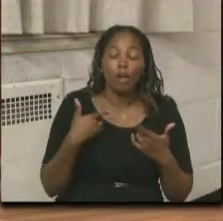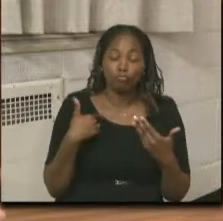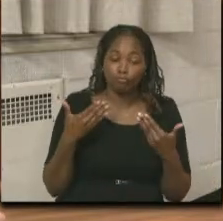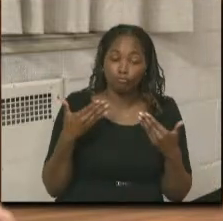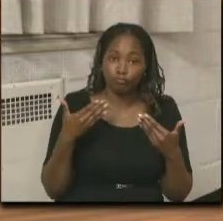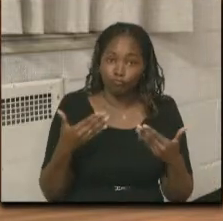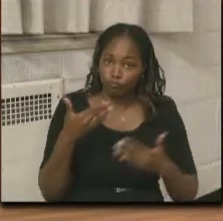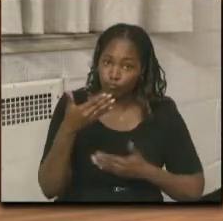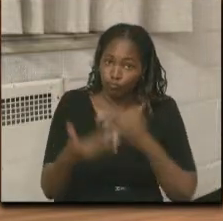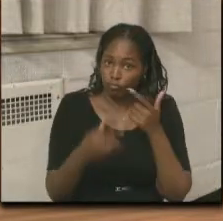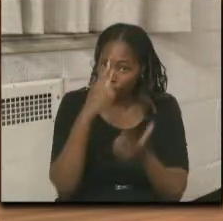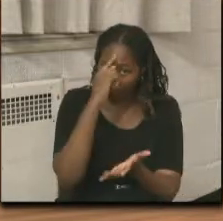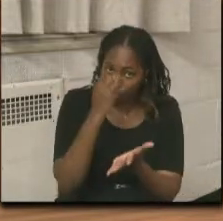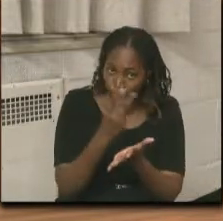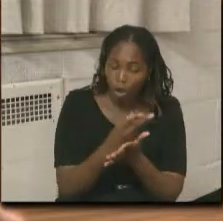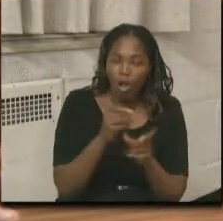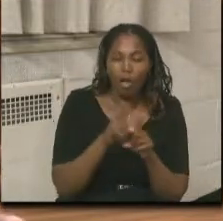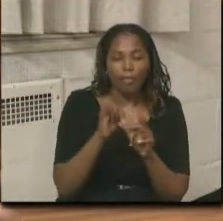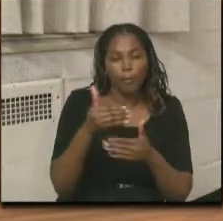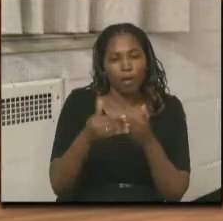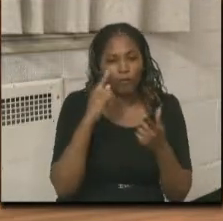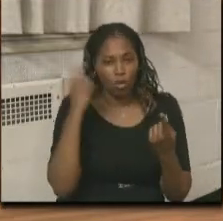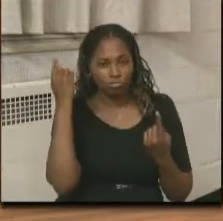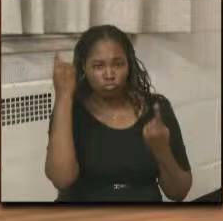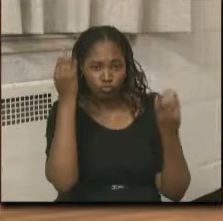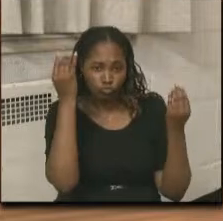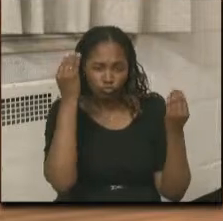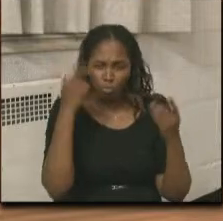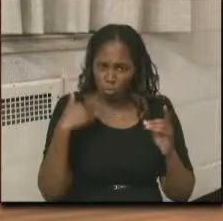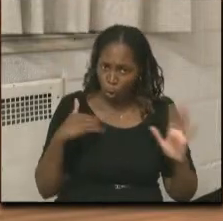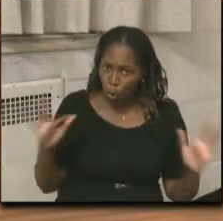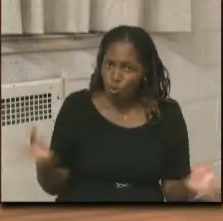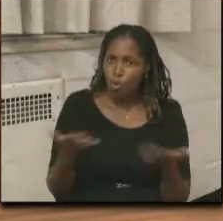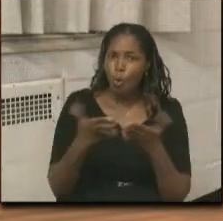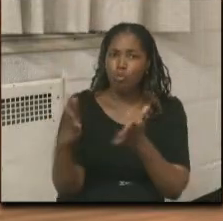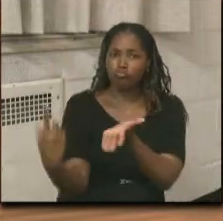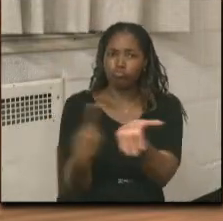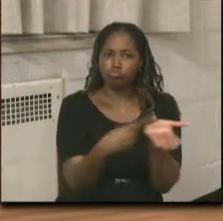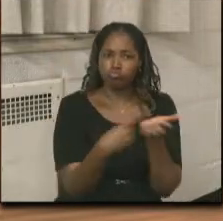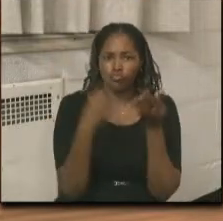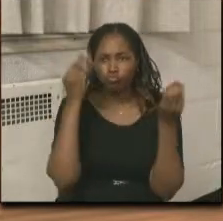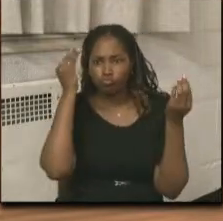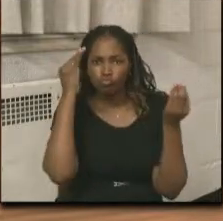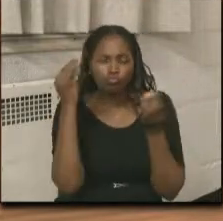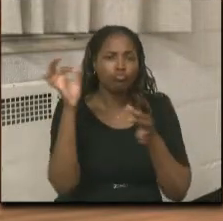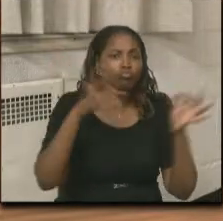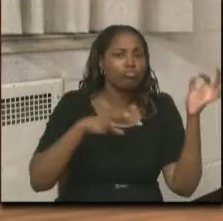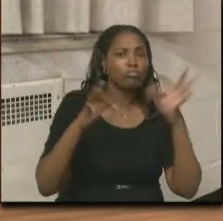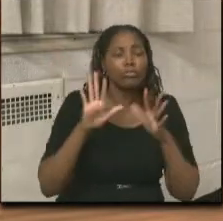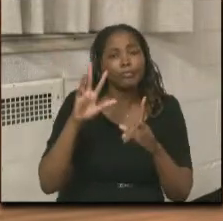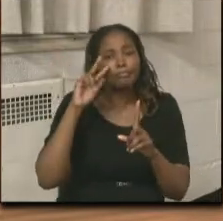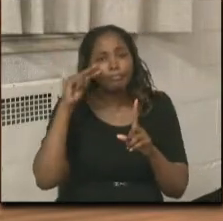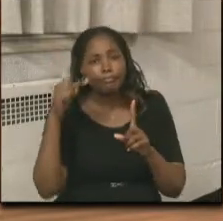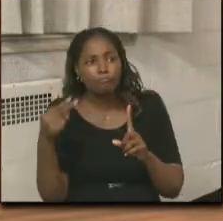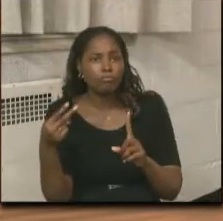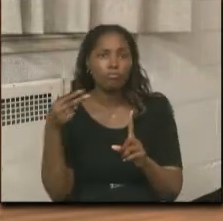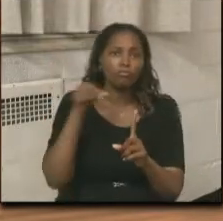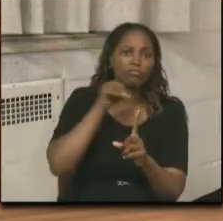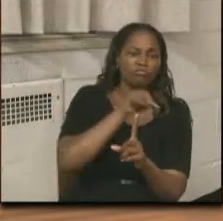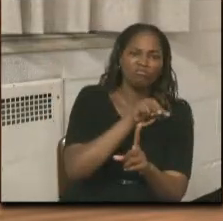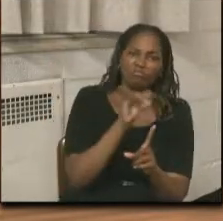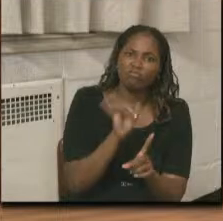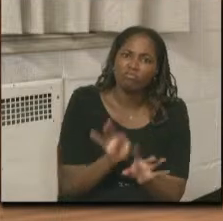and consideration process, I encourage open discussion and thoughtful deliberation. Your insights and perspectives are invaluable,